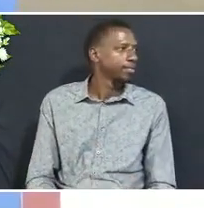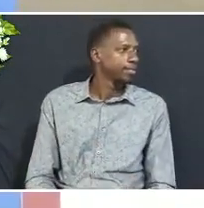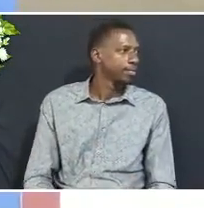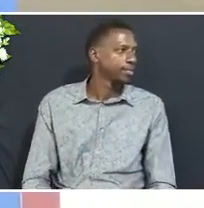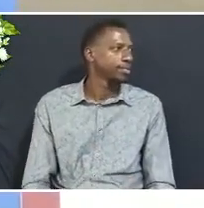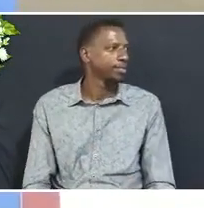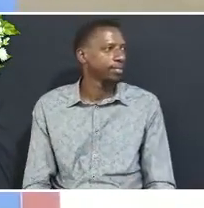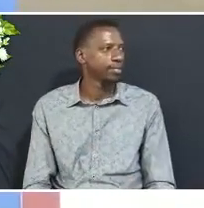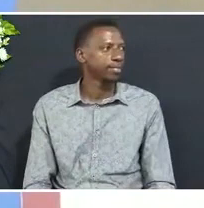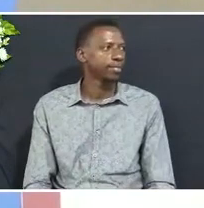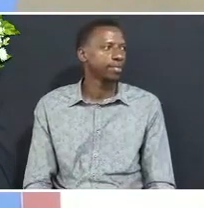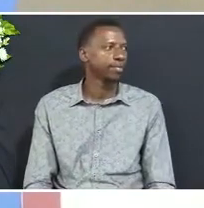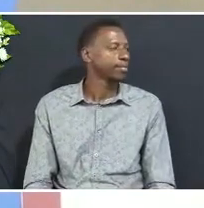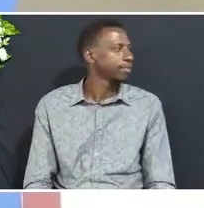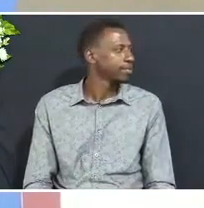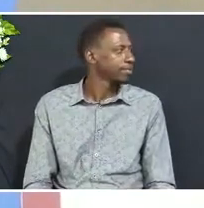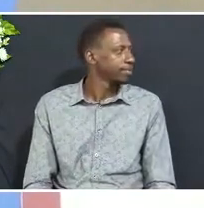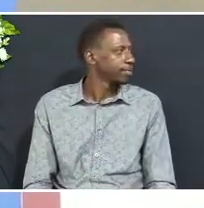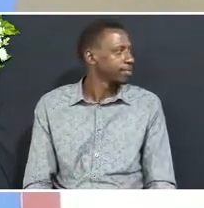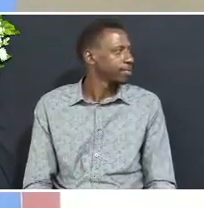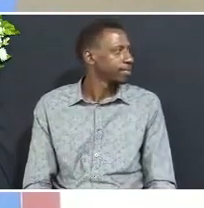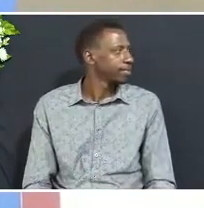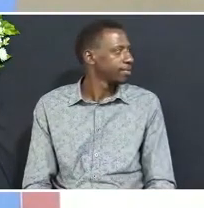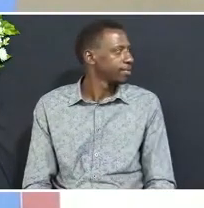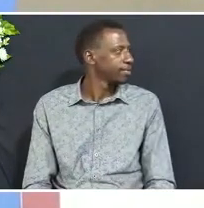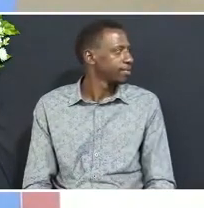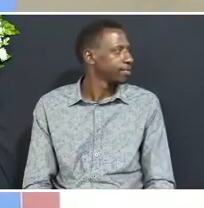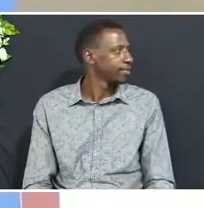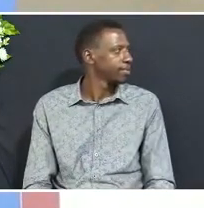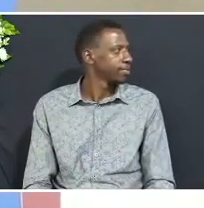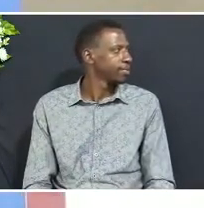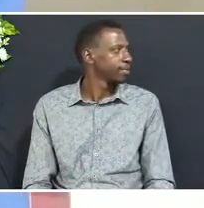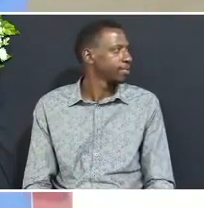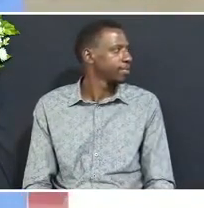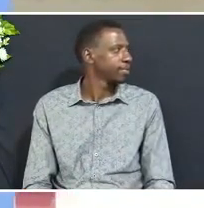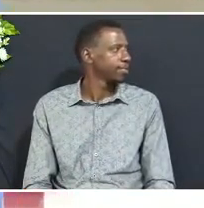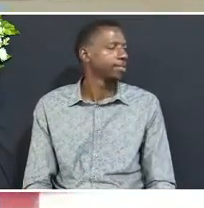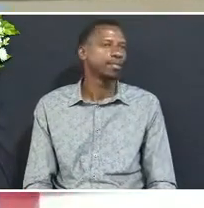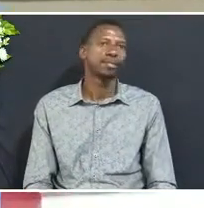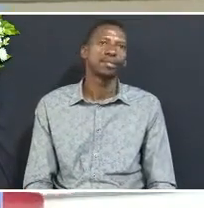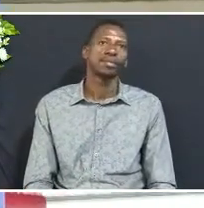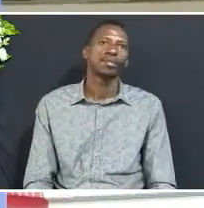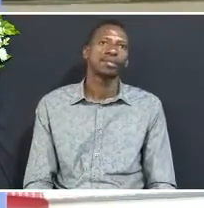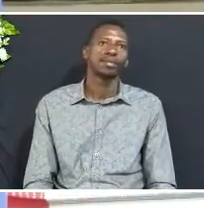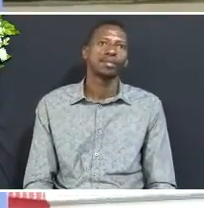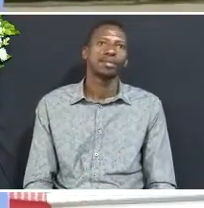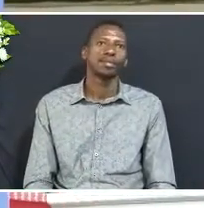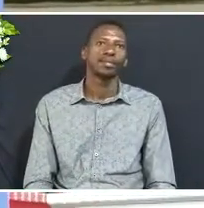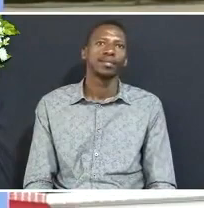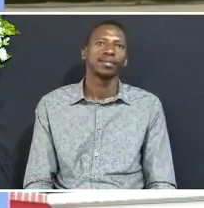Come and take all of the mic, then you'll lead us in prayer as we